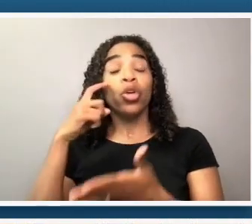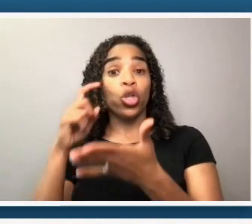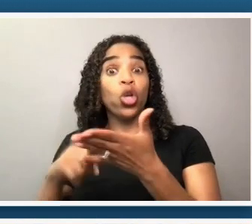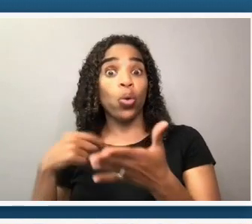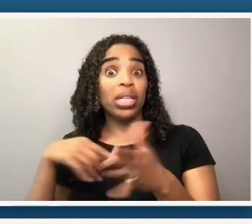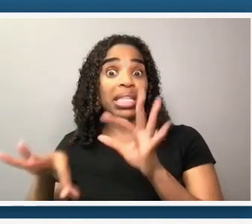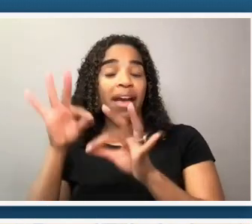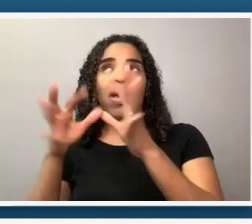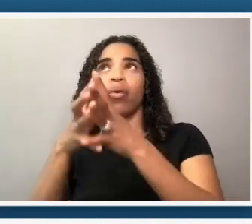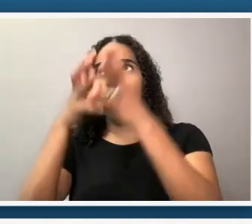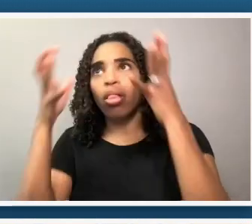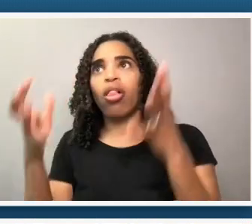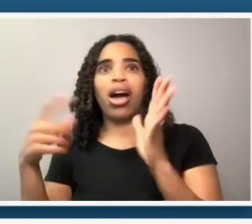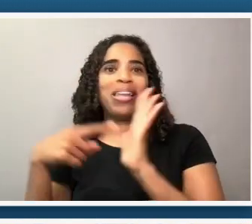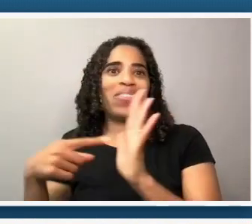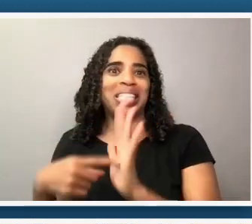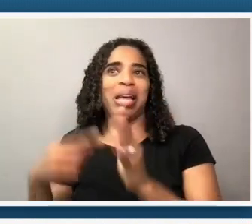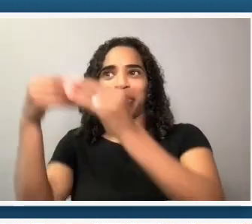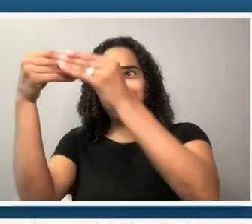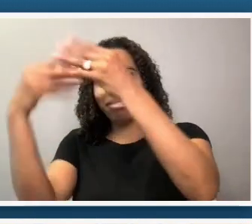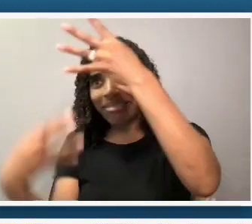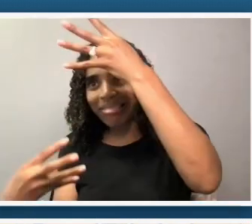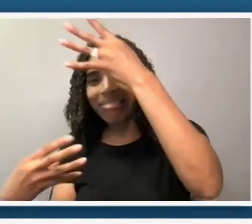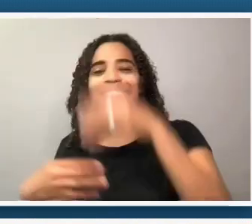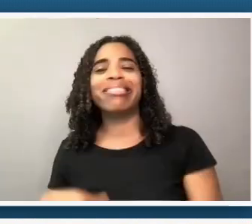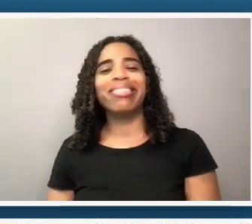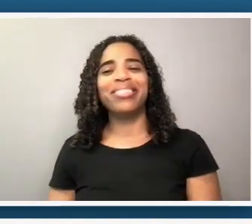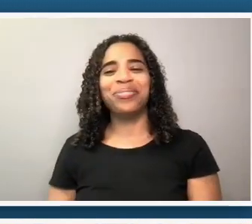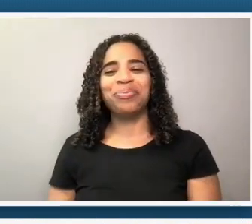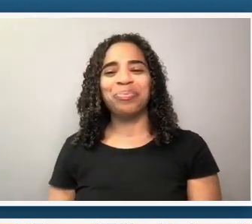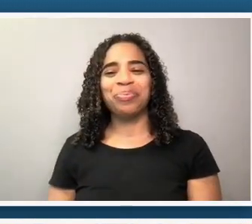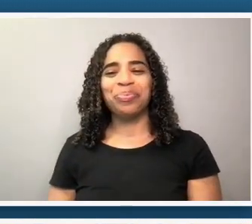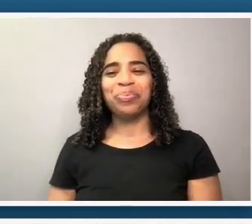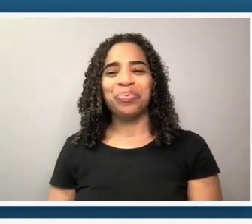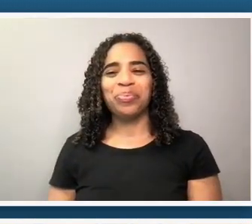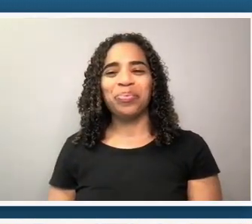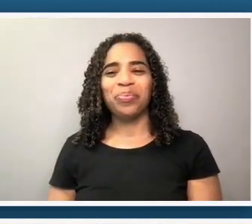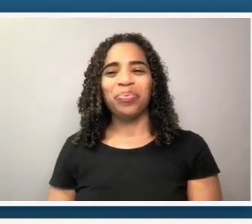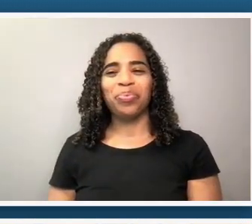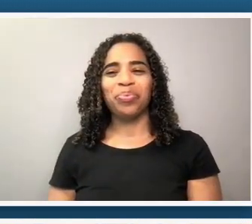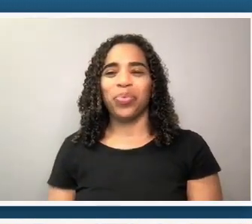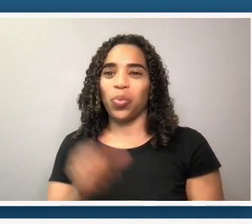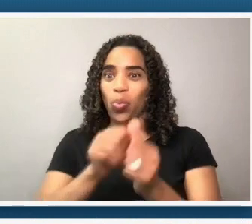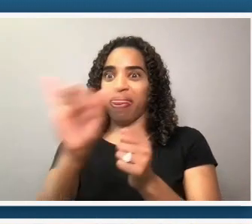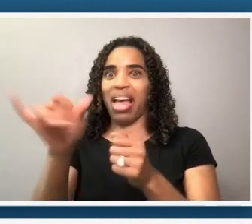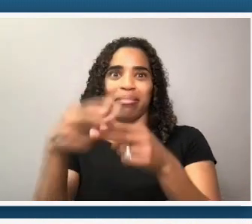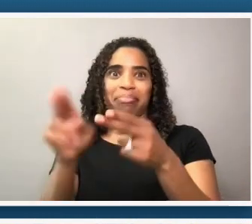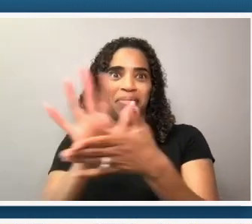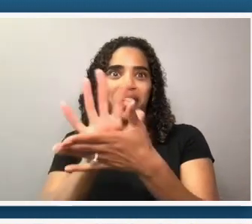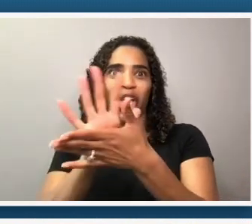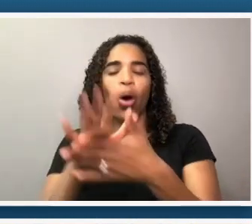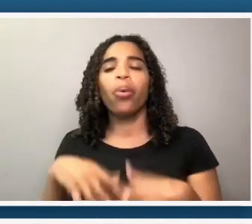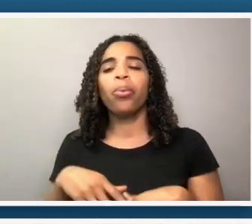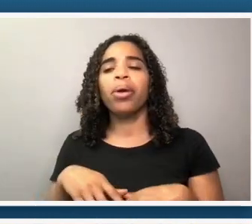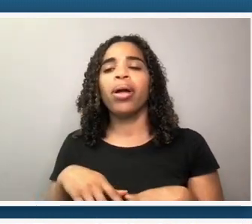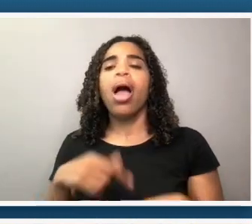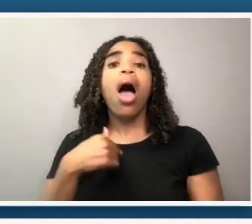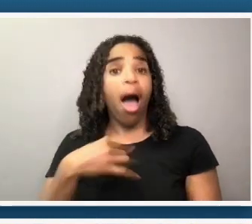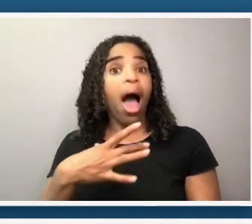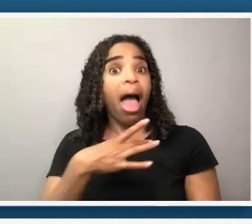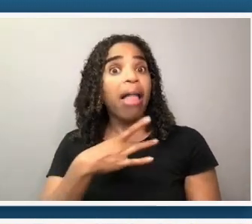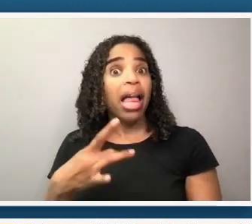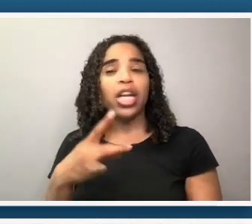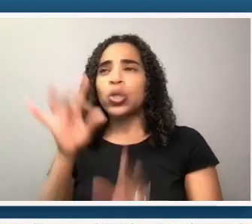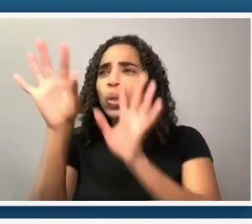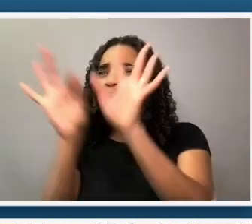of examples here with that little video. And that's something that I like to do is I